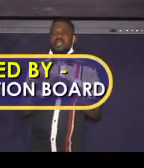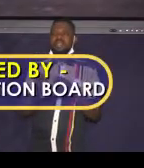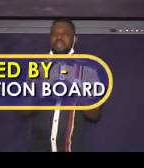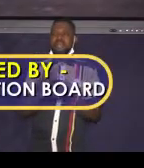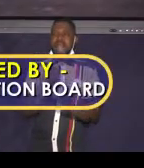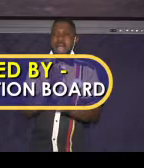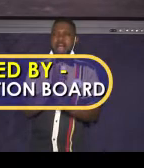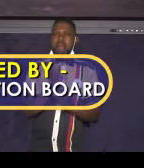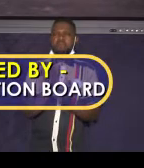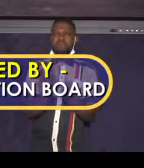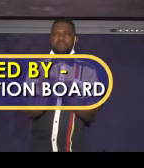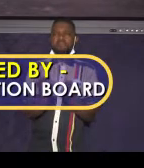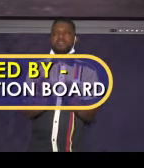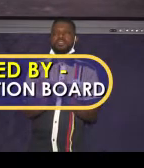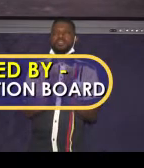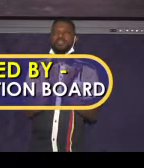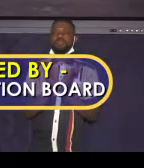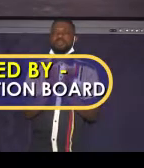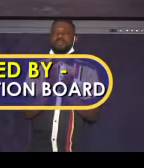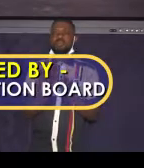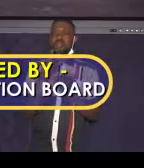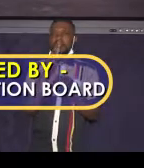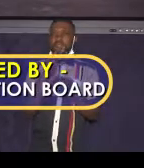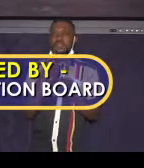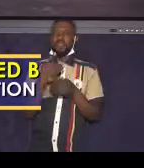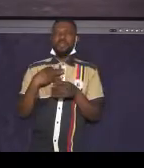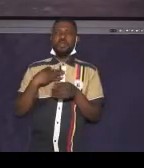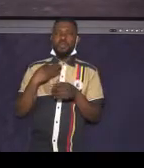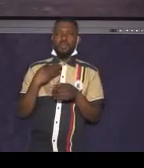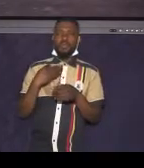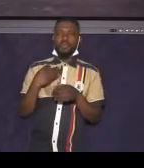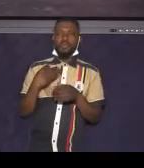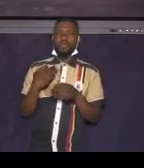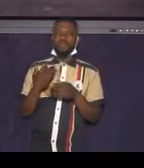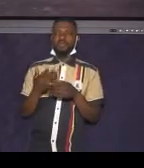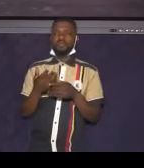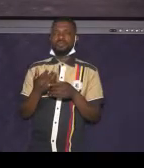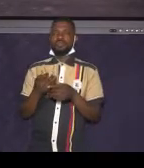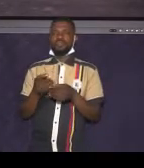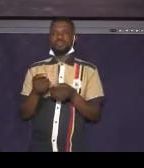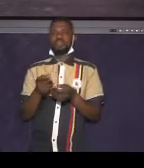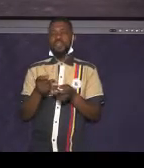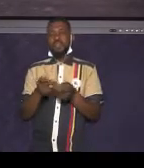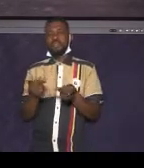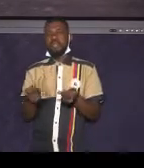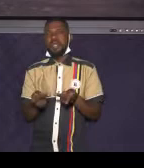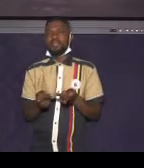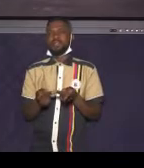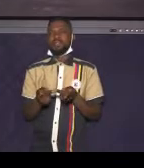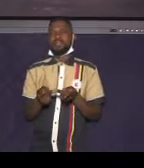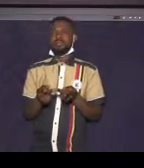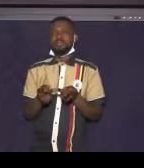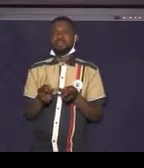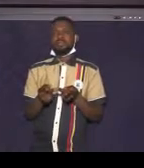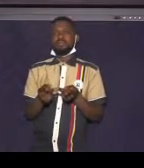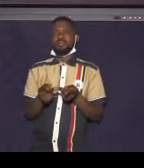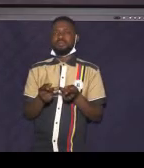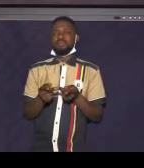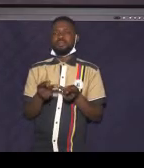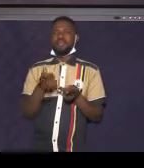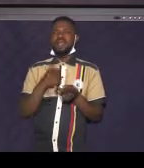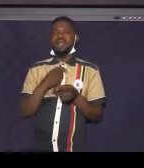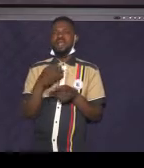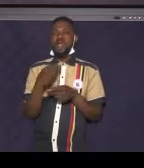their appropriate positions. Maybe the clothes, the dishes, or